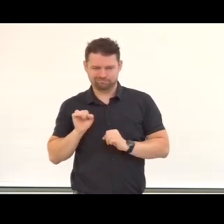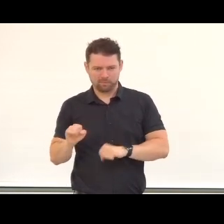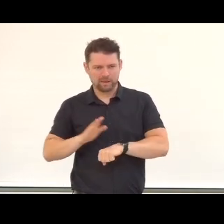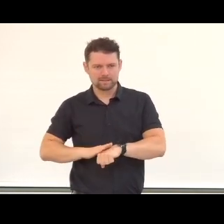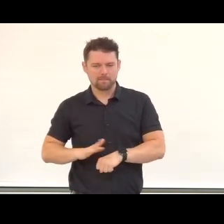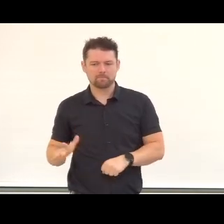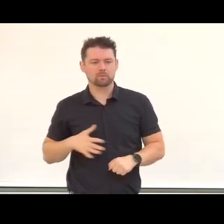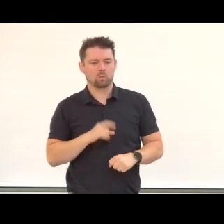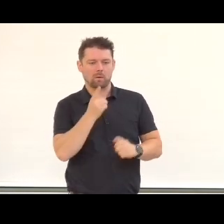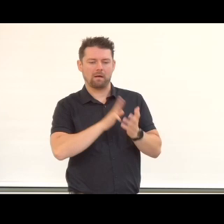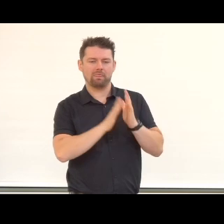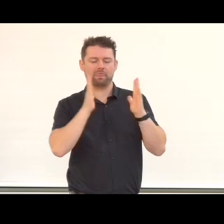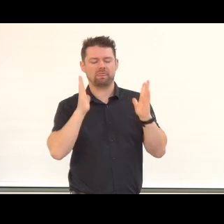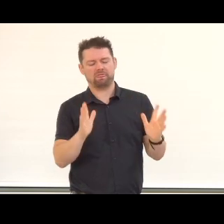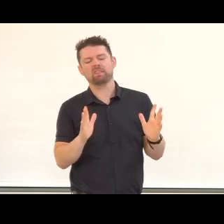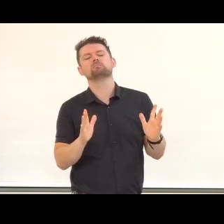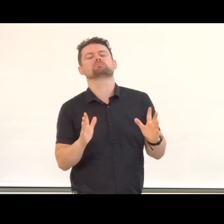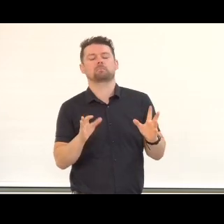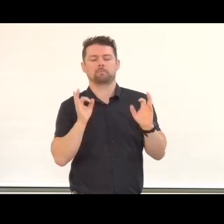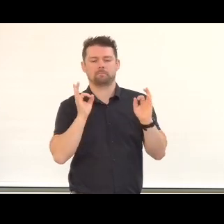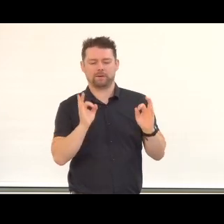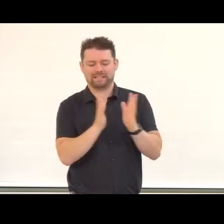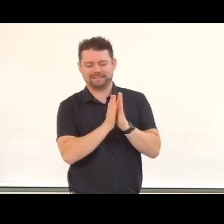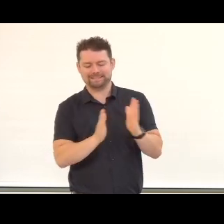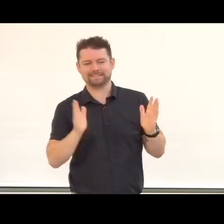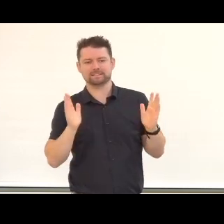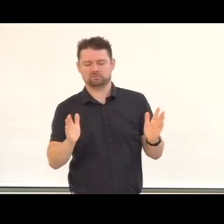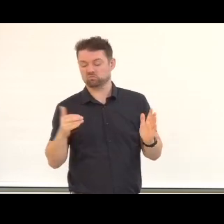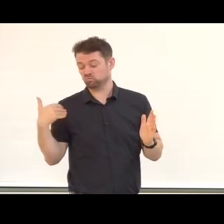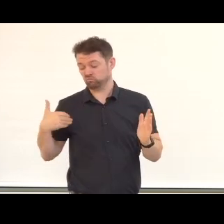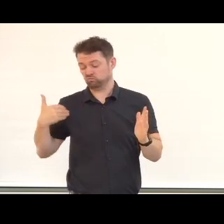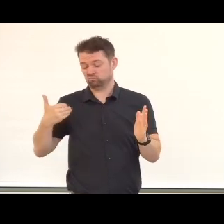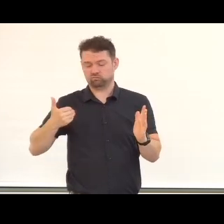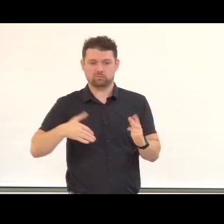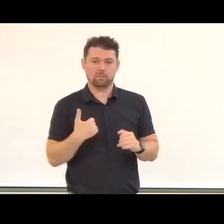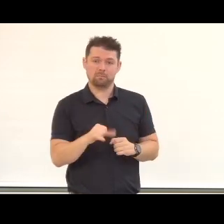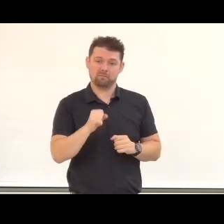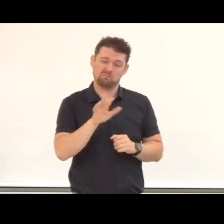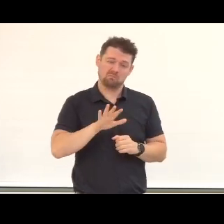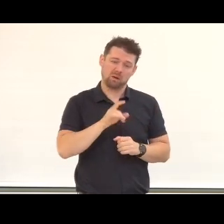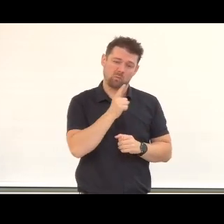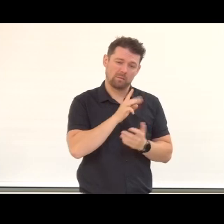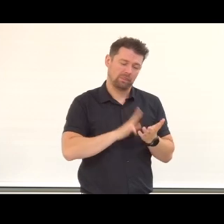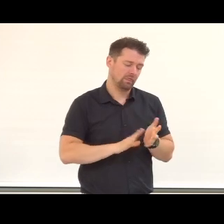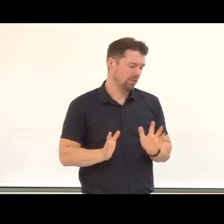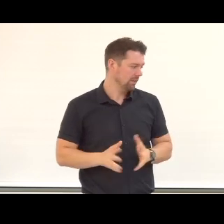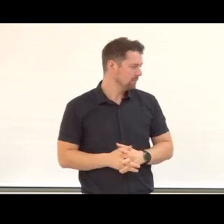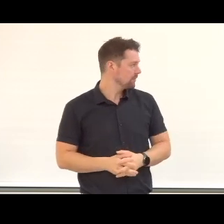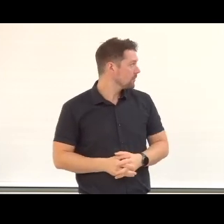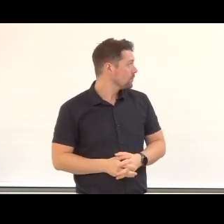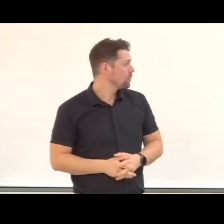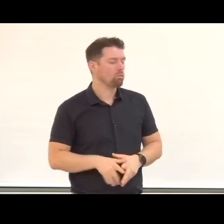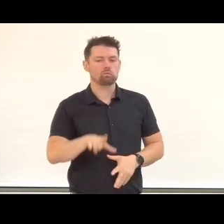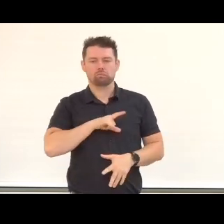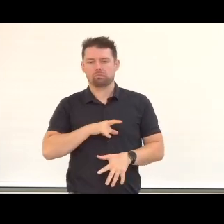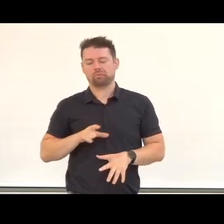And 1 month seems to be the sweet spot for us. So all the last missions were at around that mark. So that's why we